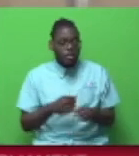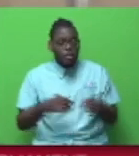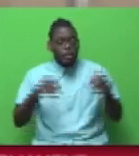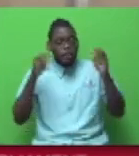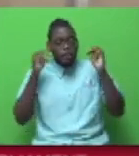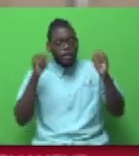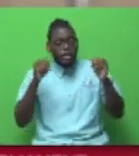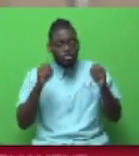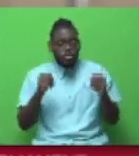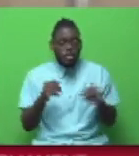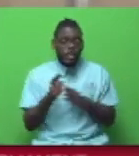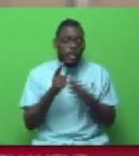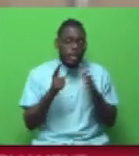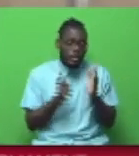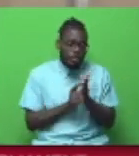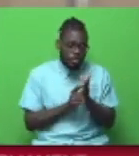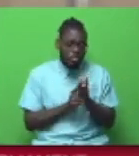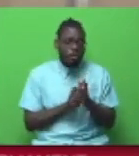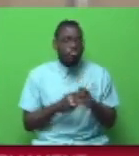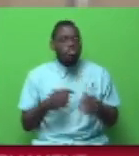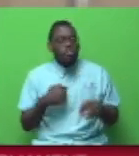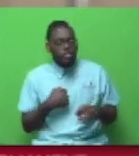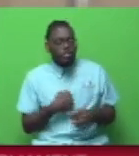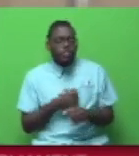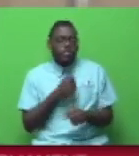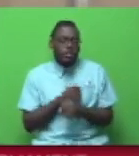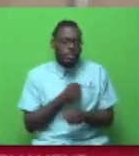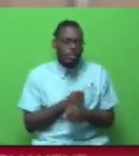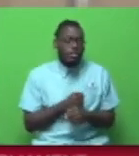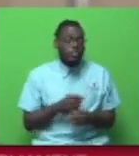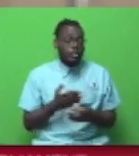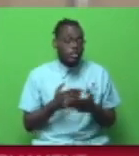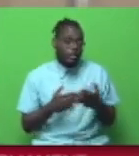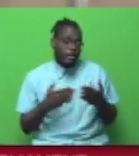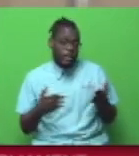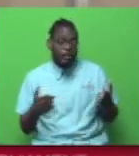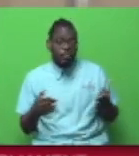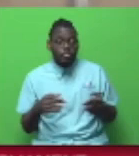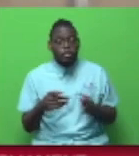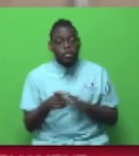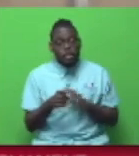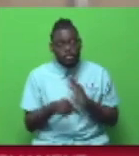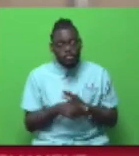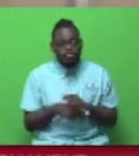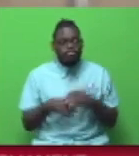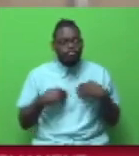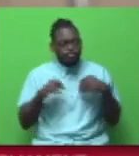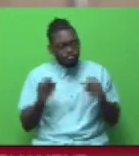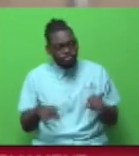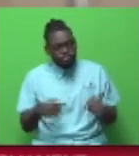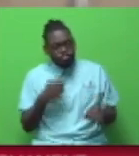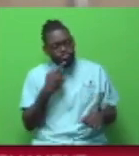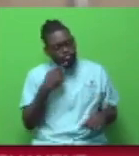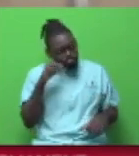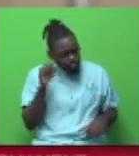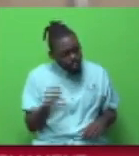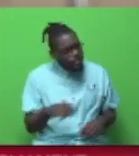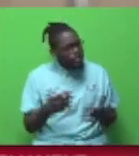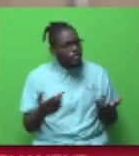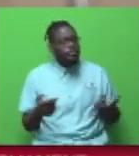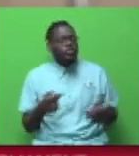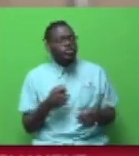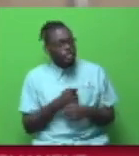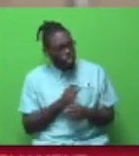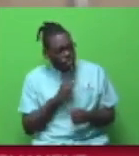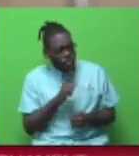Legal Affairs, some of the policies and measures we have implemented, I can say, also in some way or the other, contributes